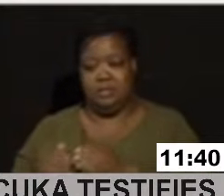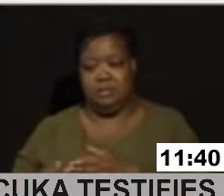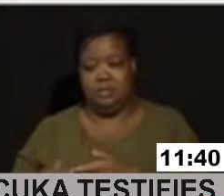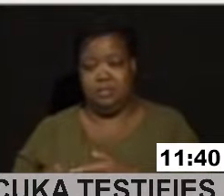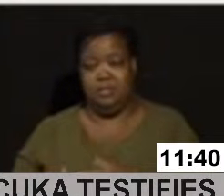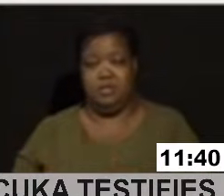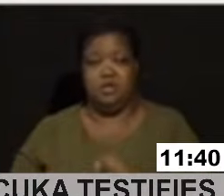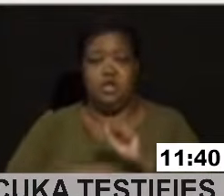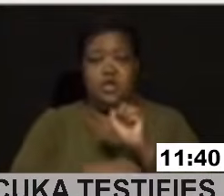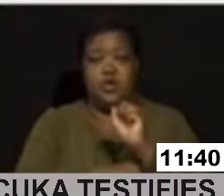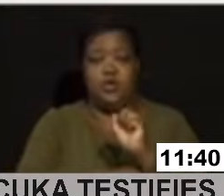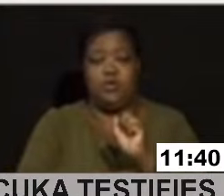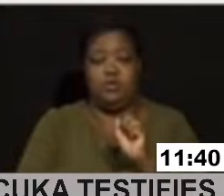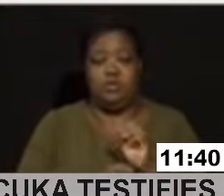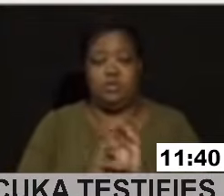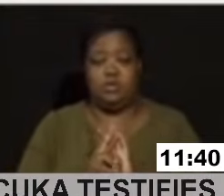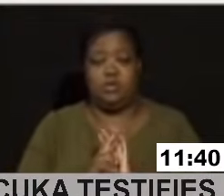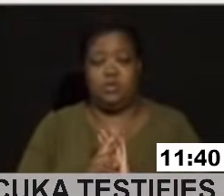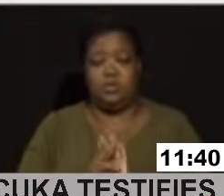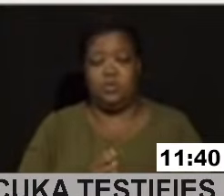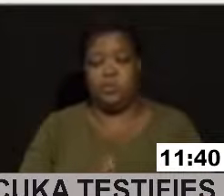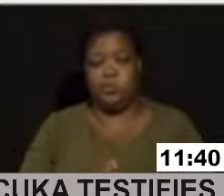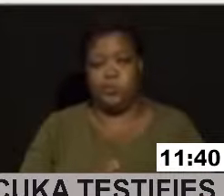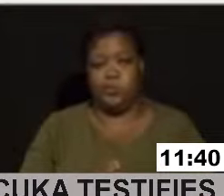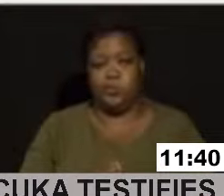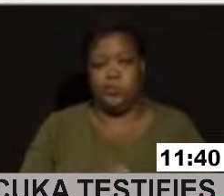My office was represented then by